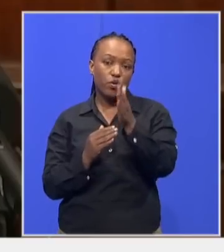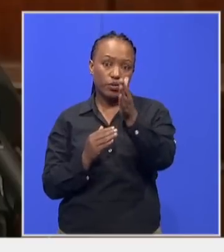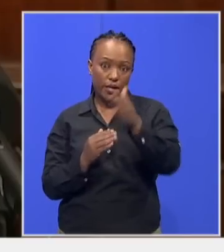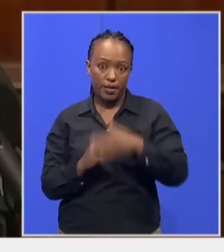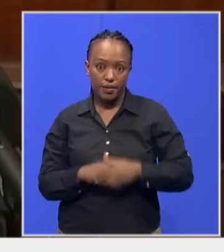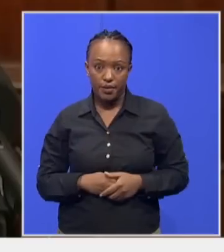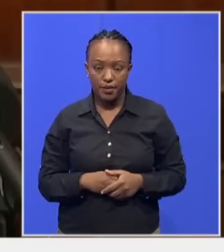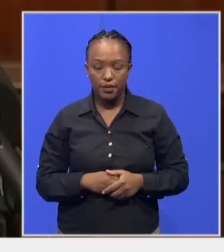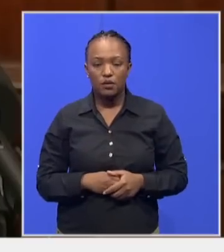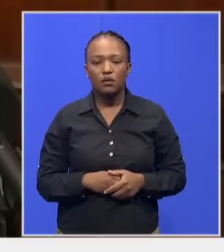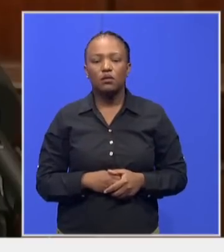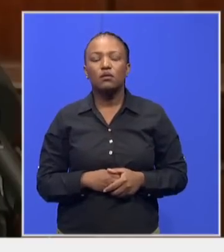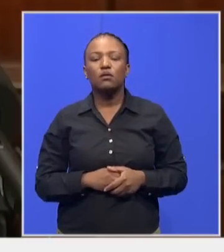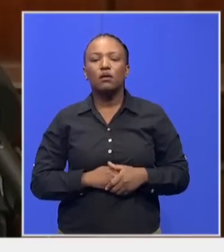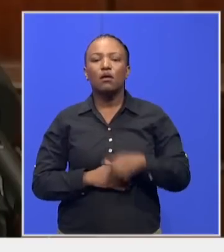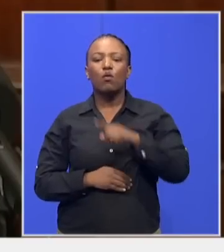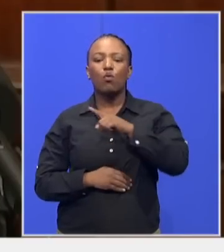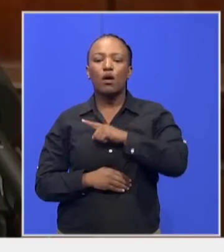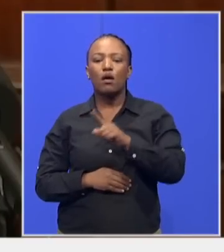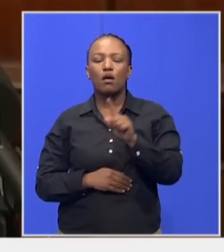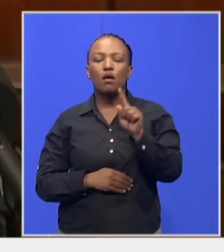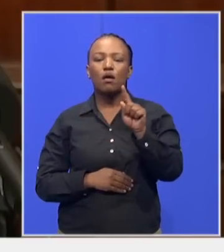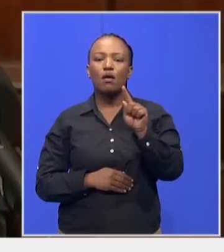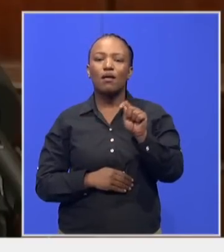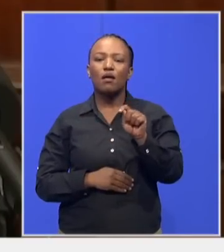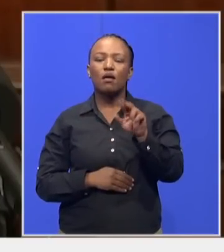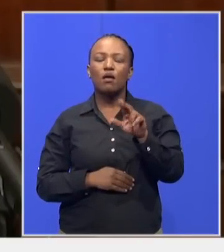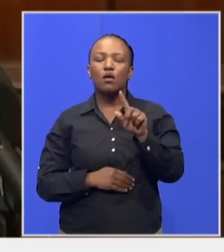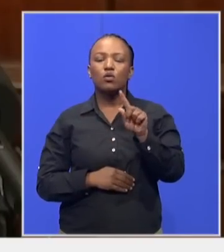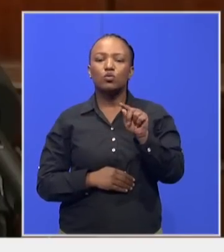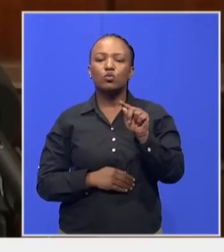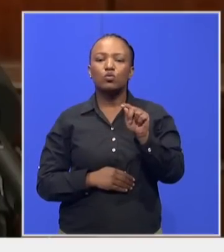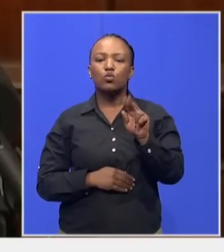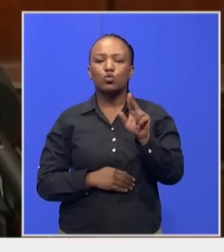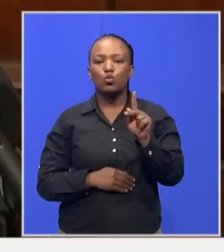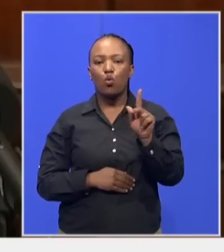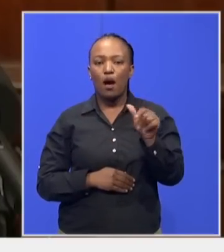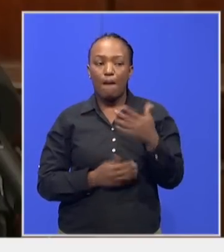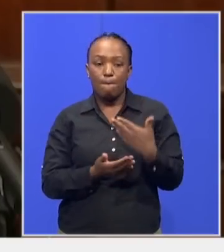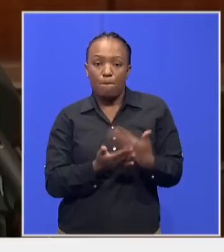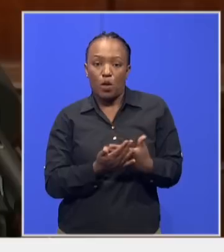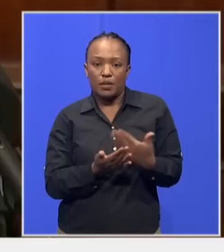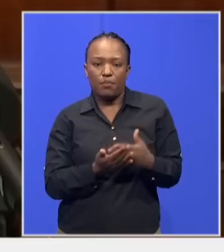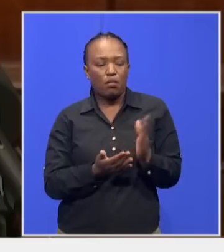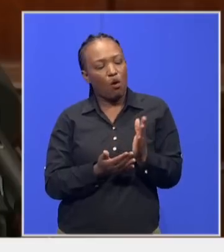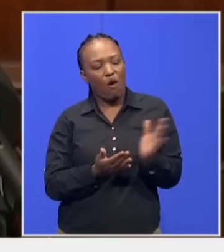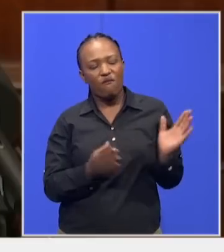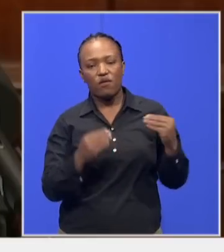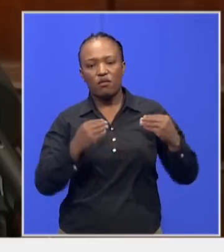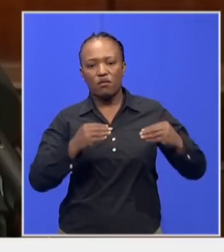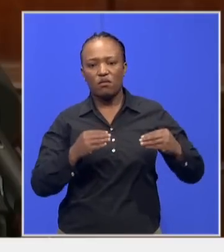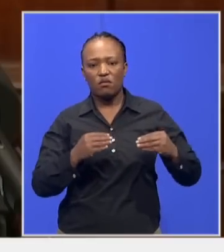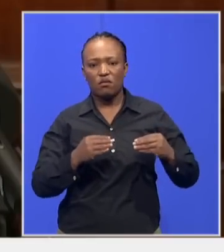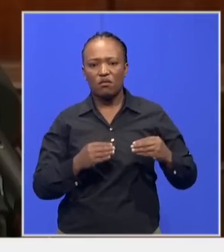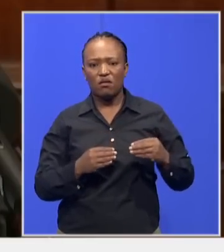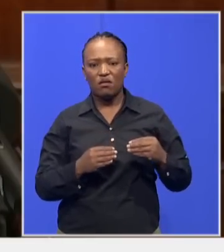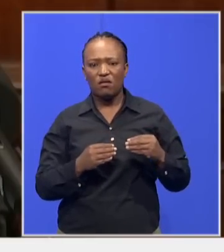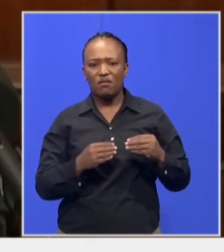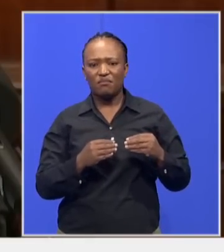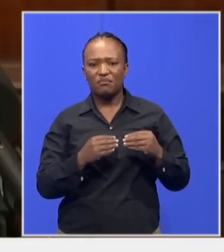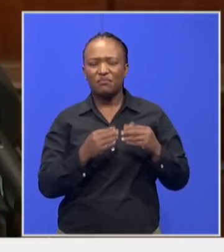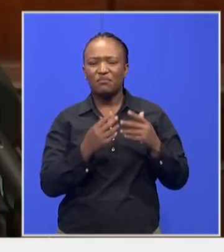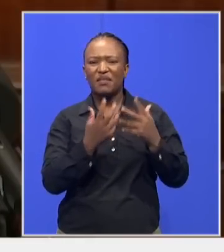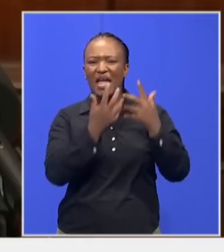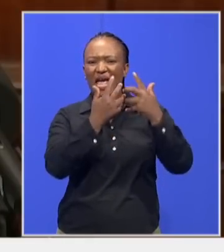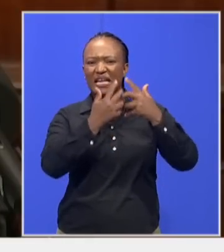of Tutuga being decommissioned in the next 7 years or so, they are losing a lot of experienced engineers. So there's no